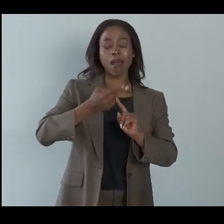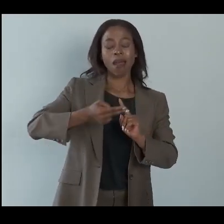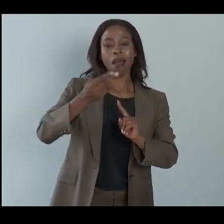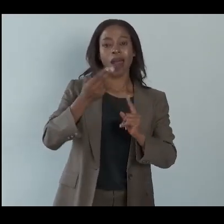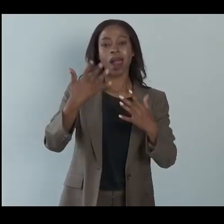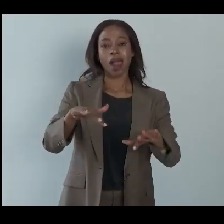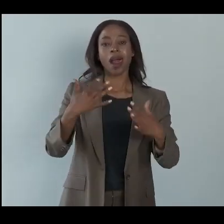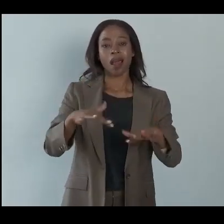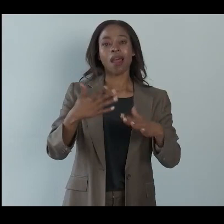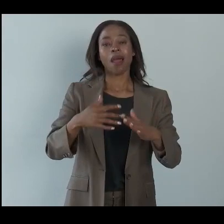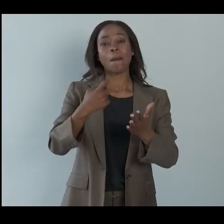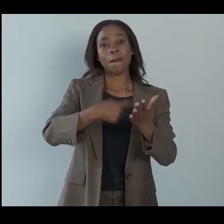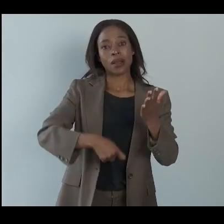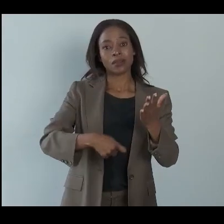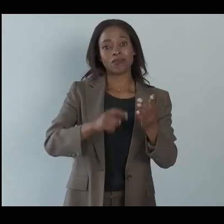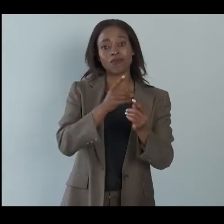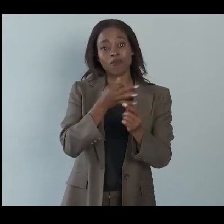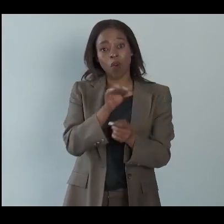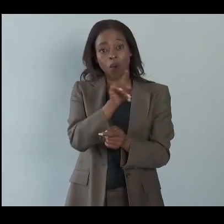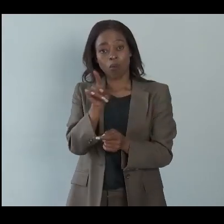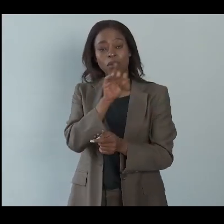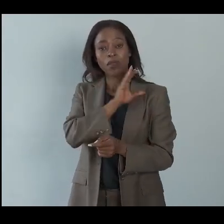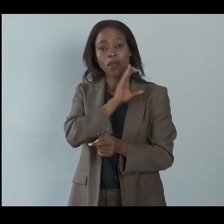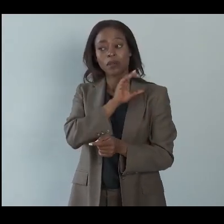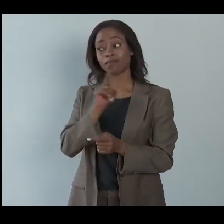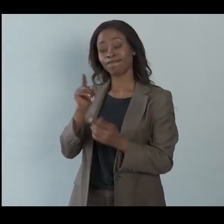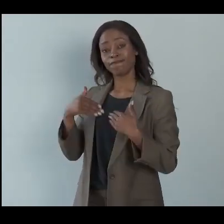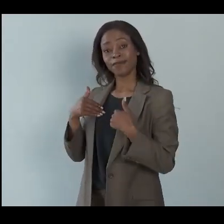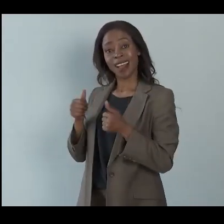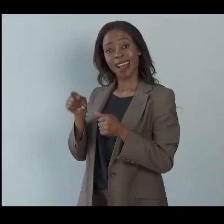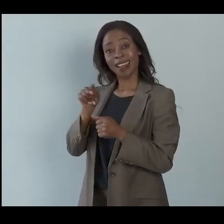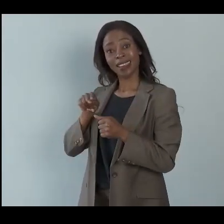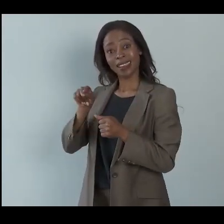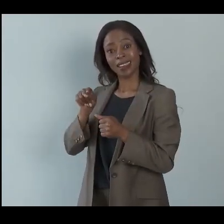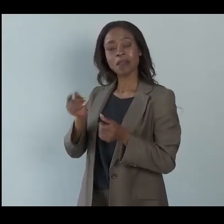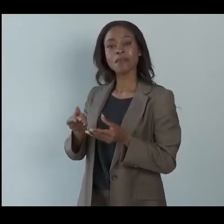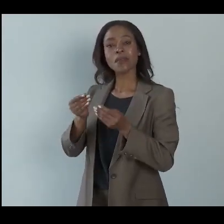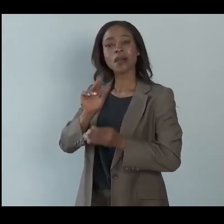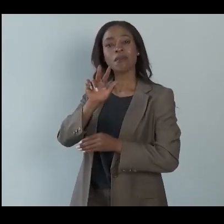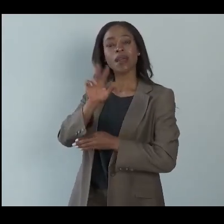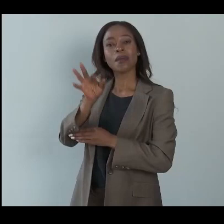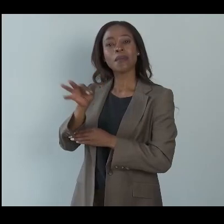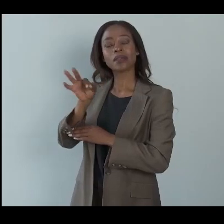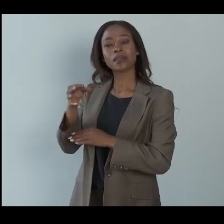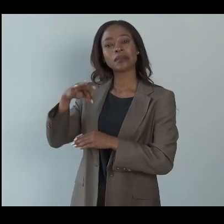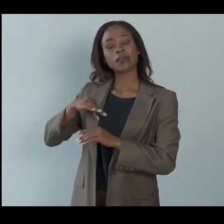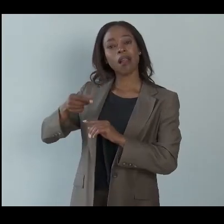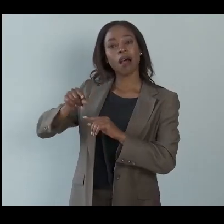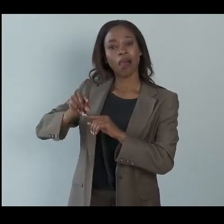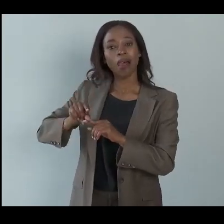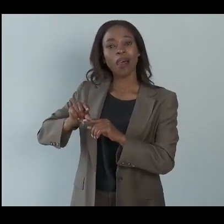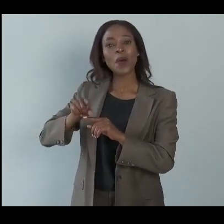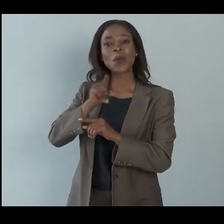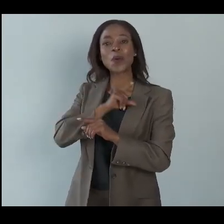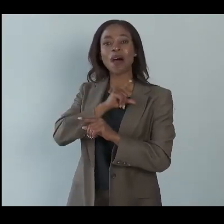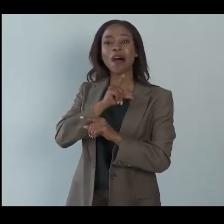base. Our Altron HealthTech division achieved 8% revenue and 13% EBITDA growth due to an improved